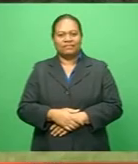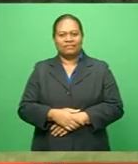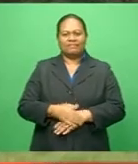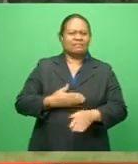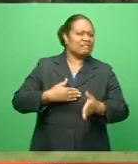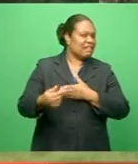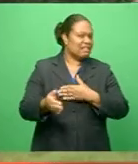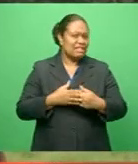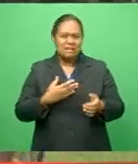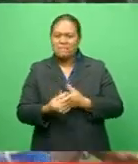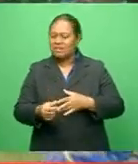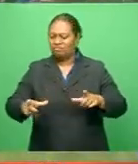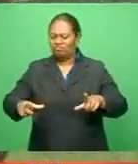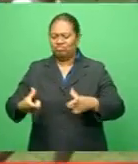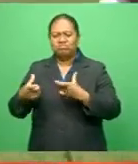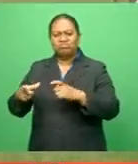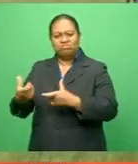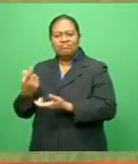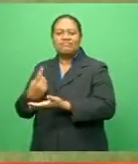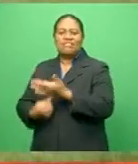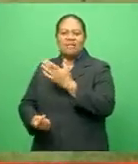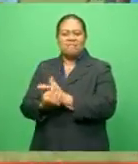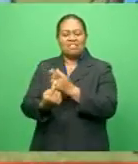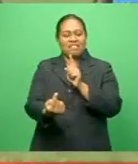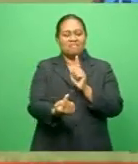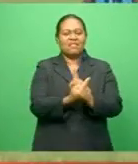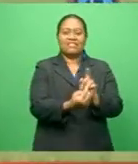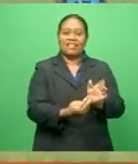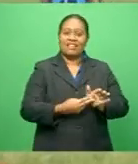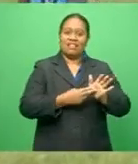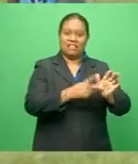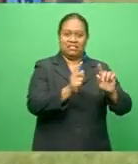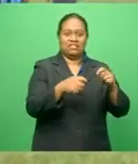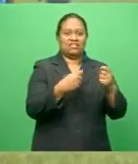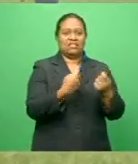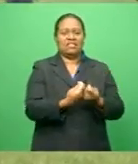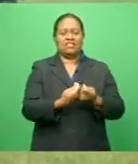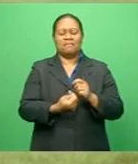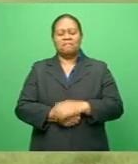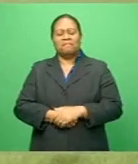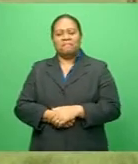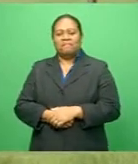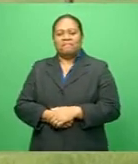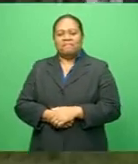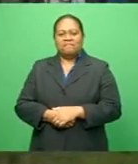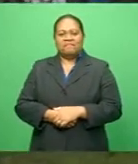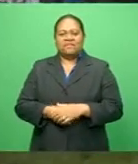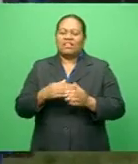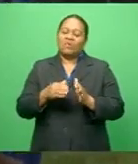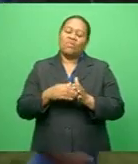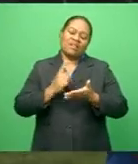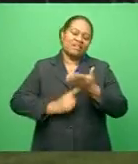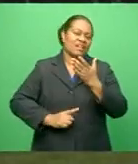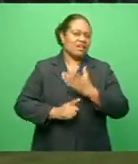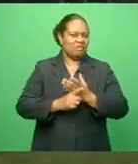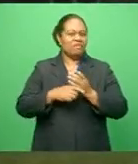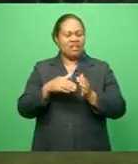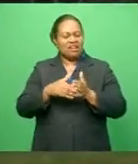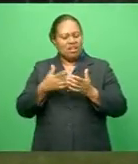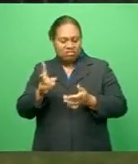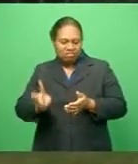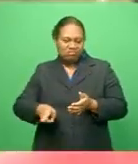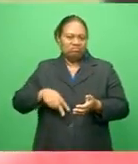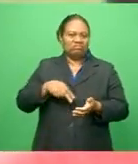Despite the numerous challenges faced by the Nadi-based Western Suburbs side, they are determined to stamp their mark